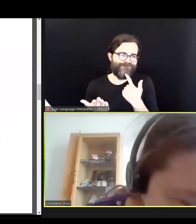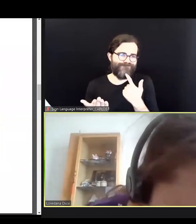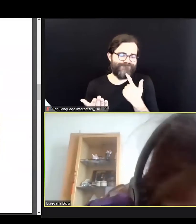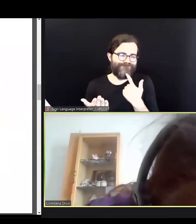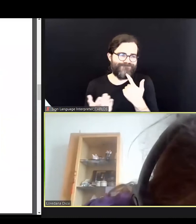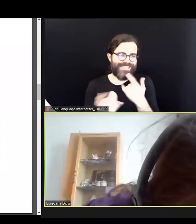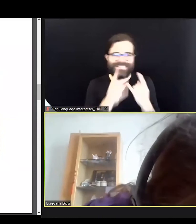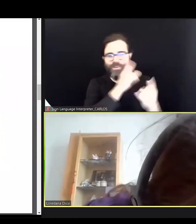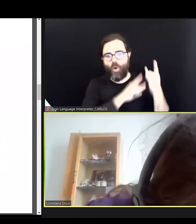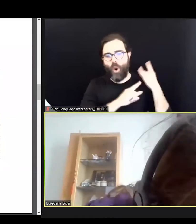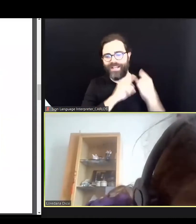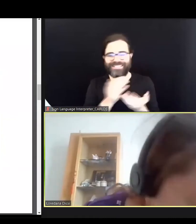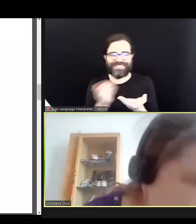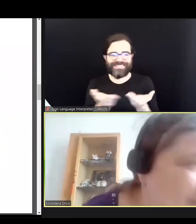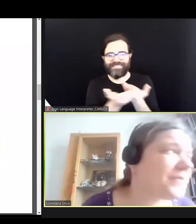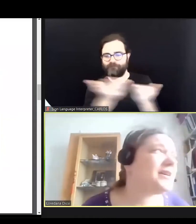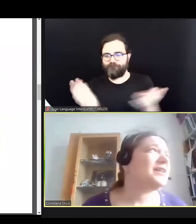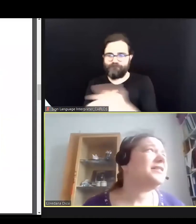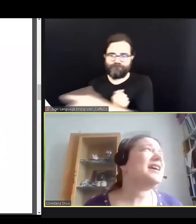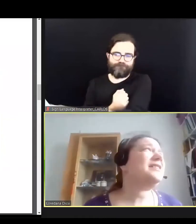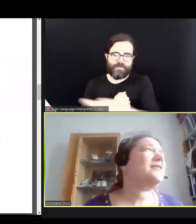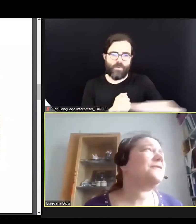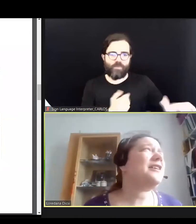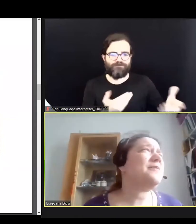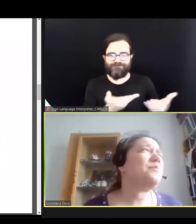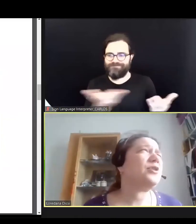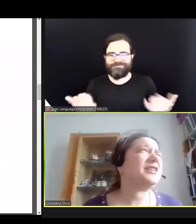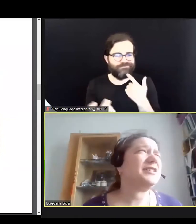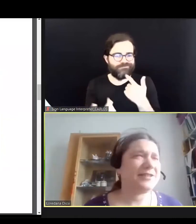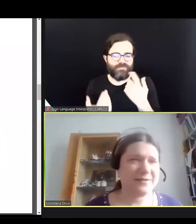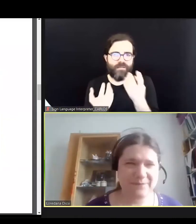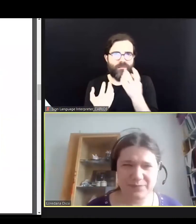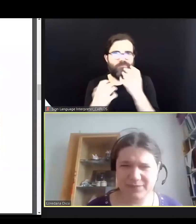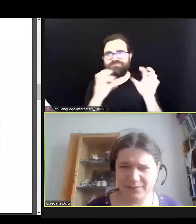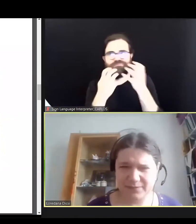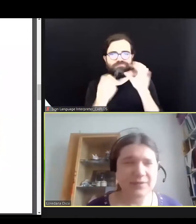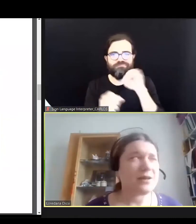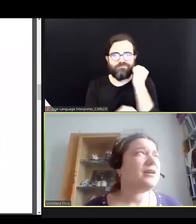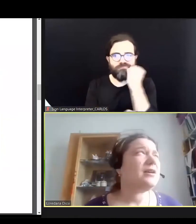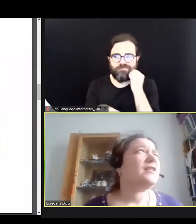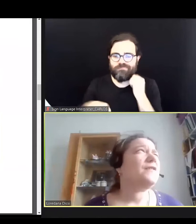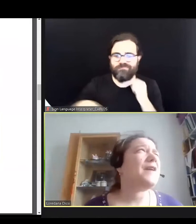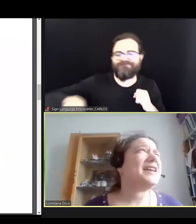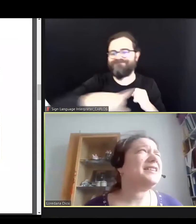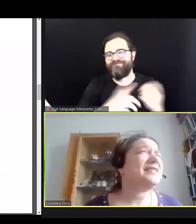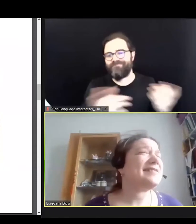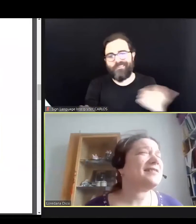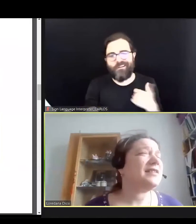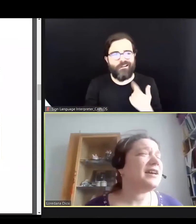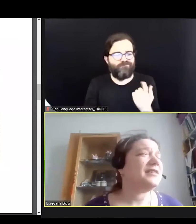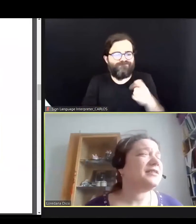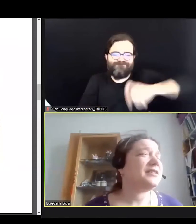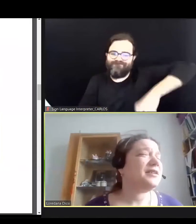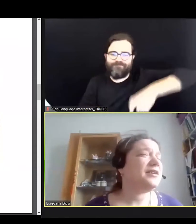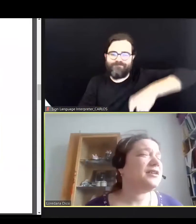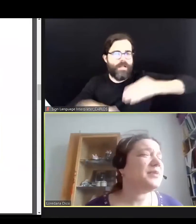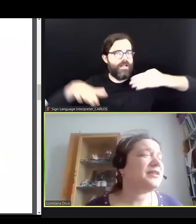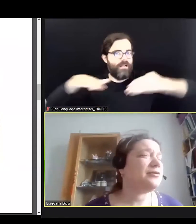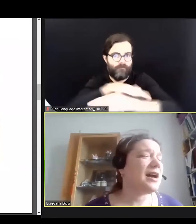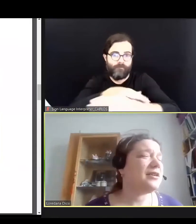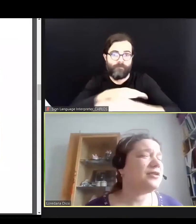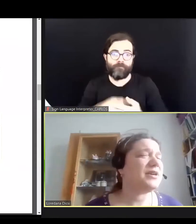a registration, a recording. Is that accessible? Can I play